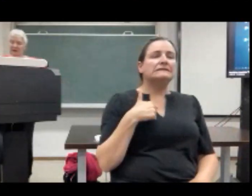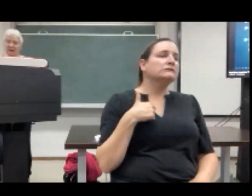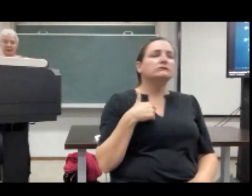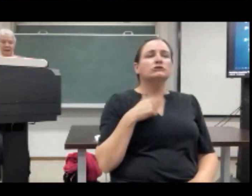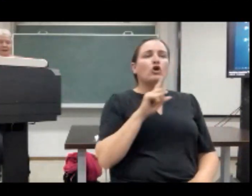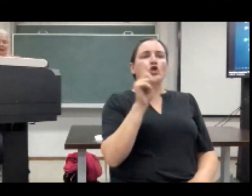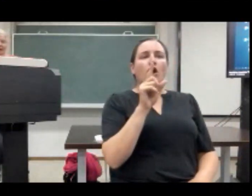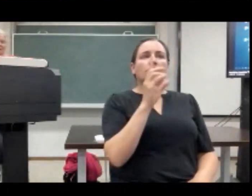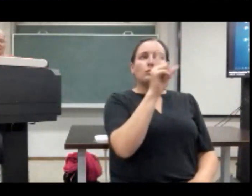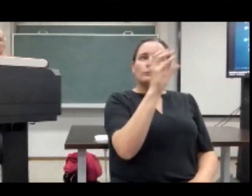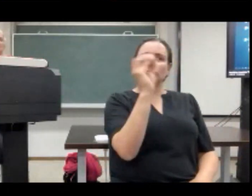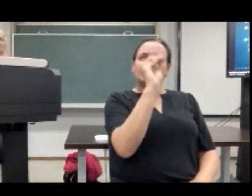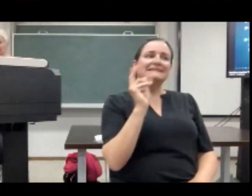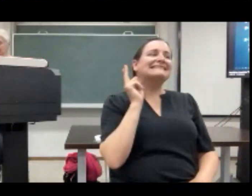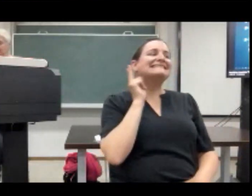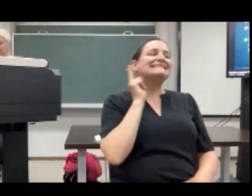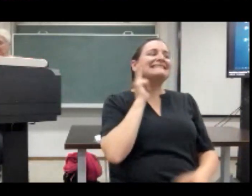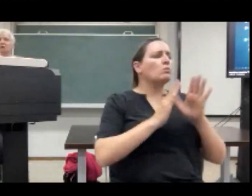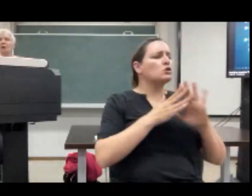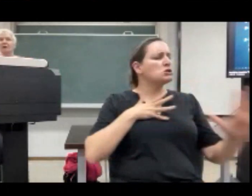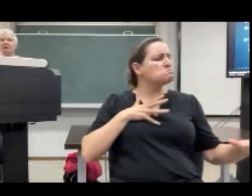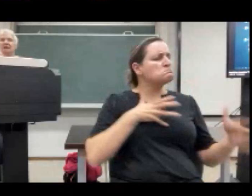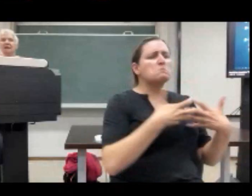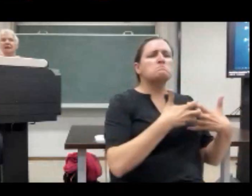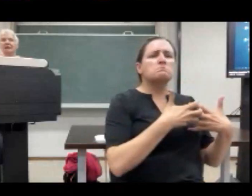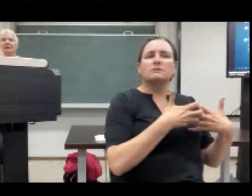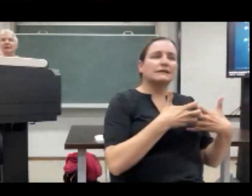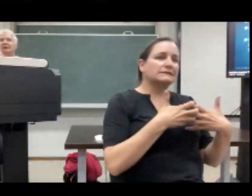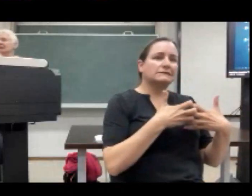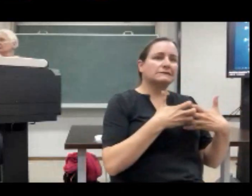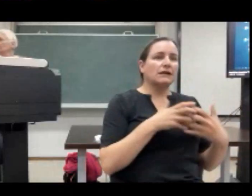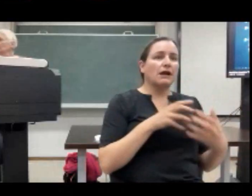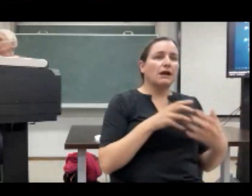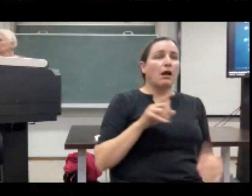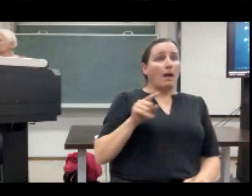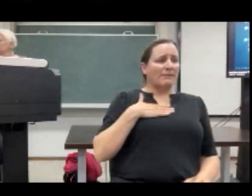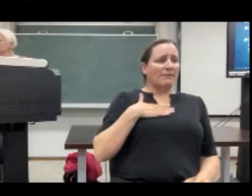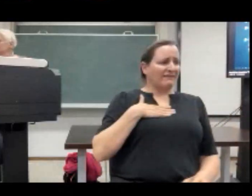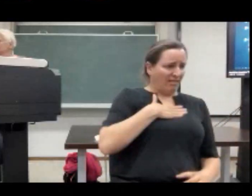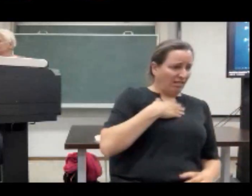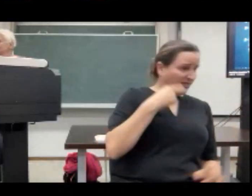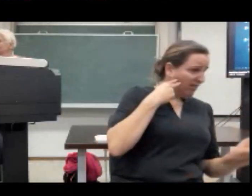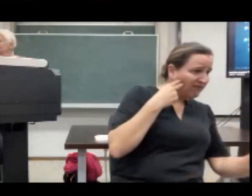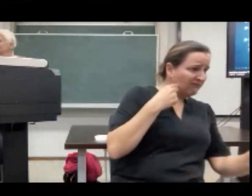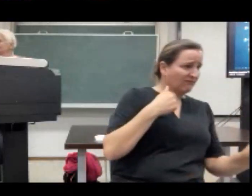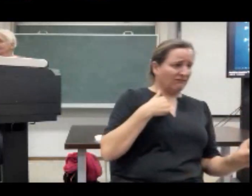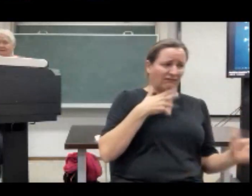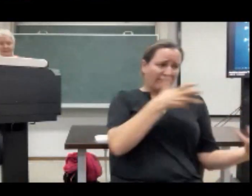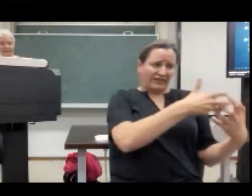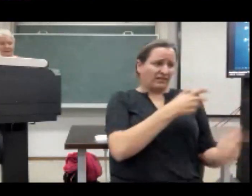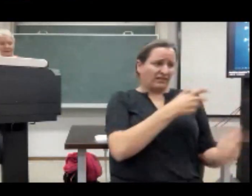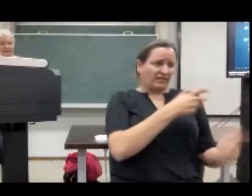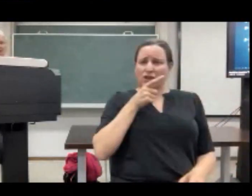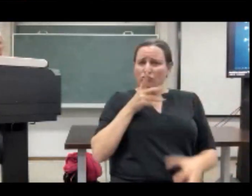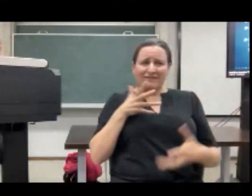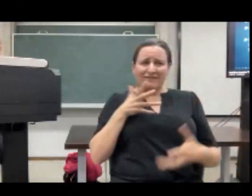deaf community, have the lowest levels of well-being in a worldwide study.